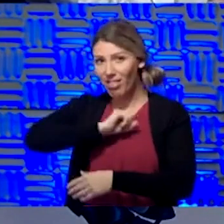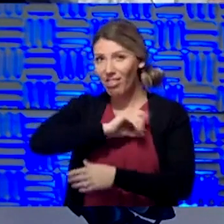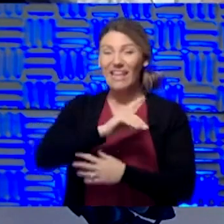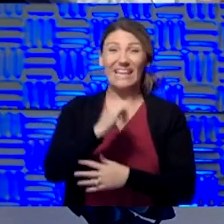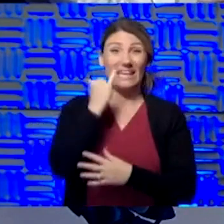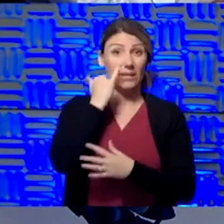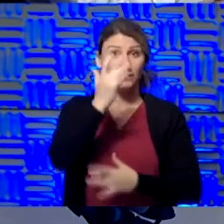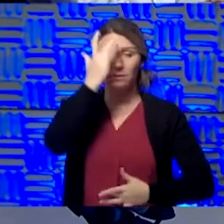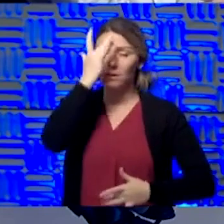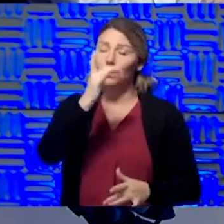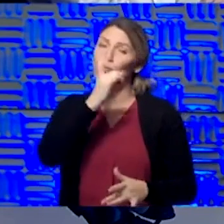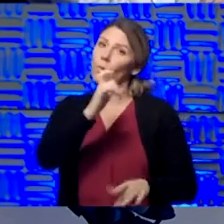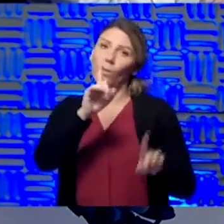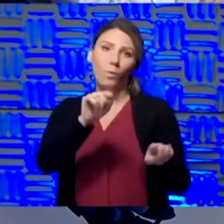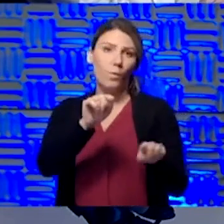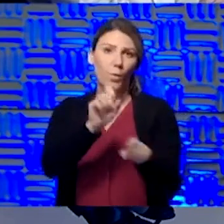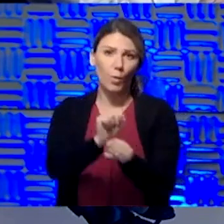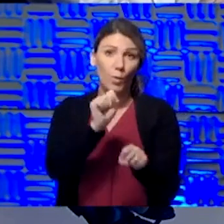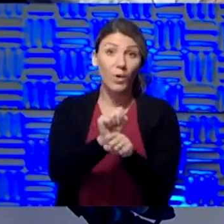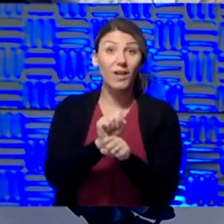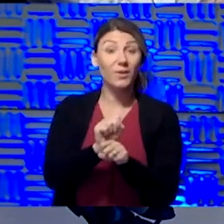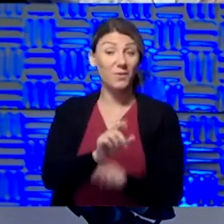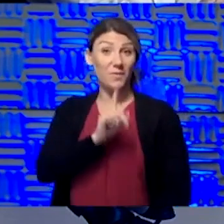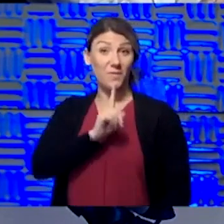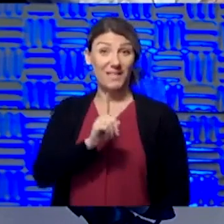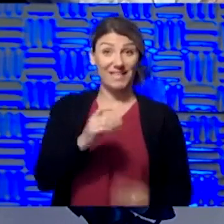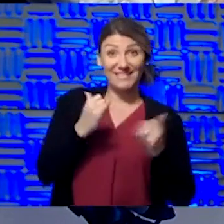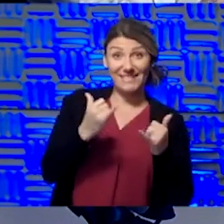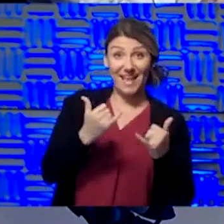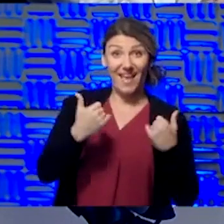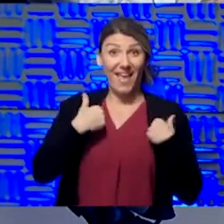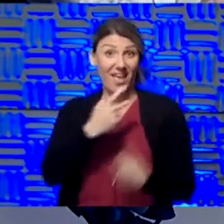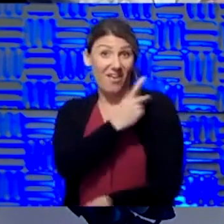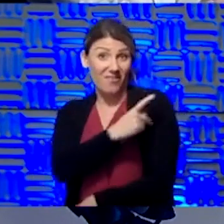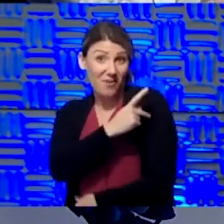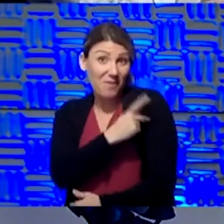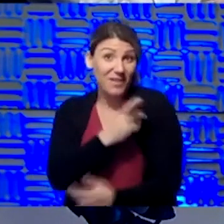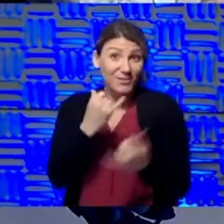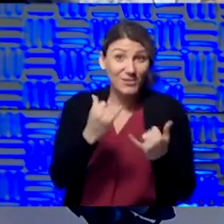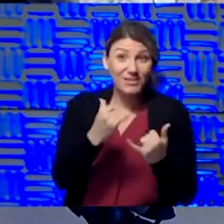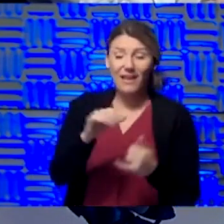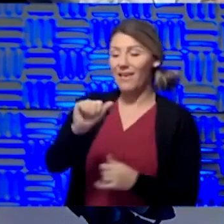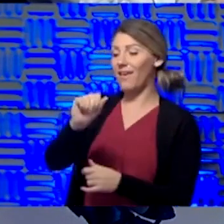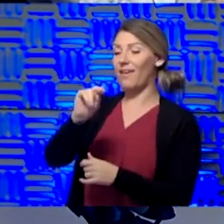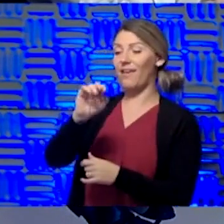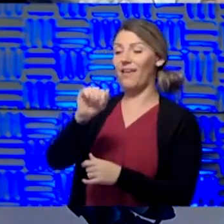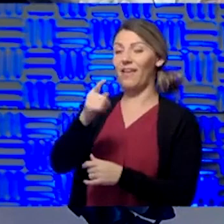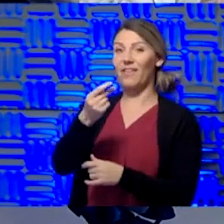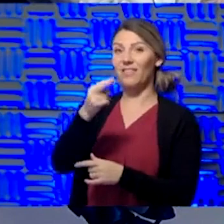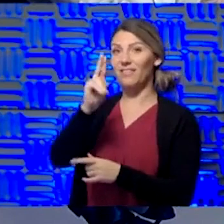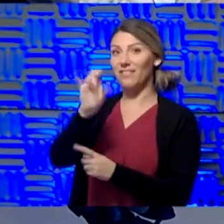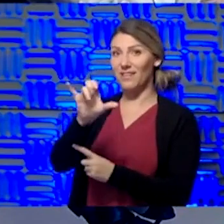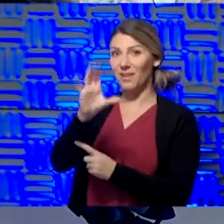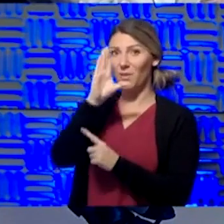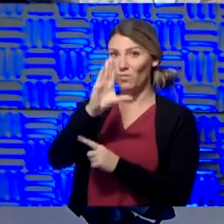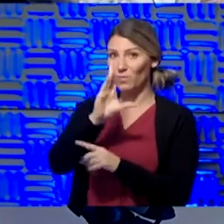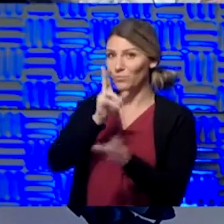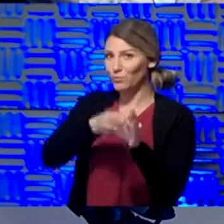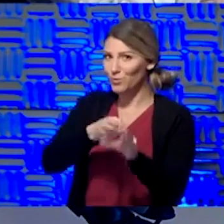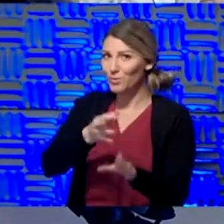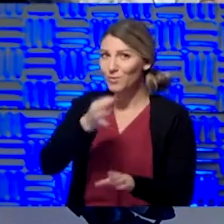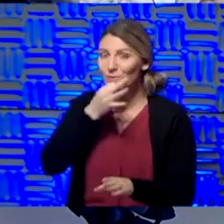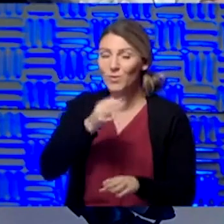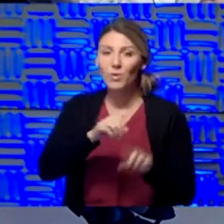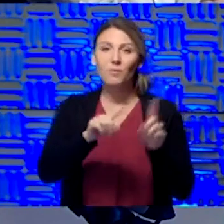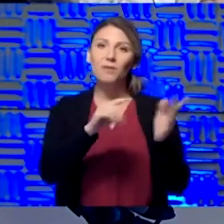work. In fact, we have a patient who's going to be with us today in just a moment. Anthony will be on the line, but first, Dr. Raghu Dendi, one of